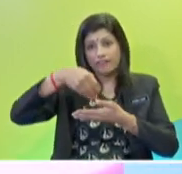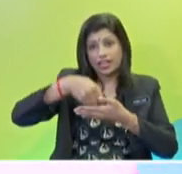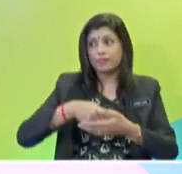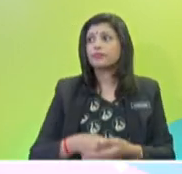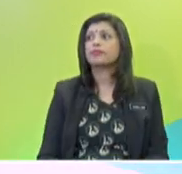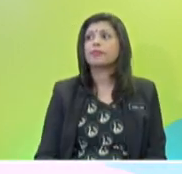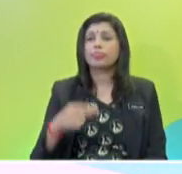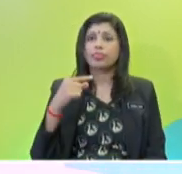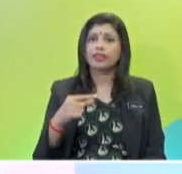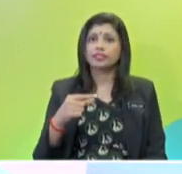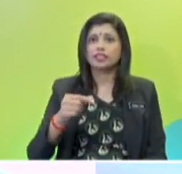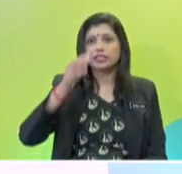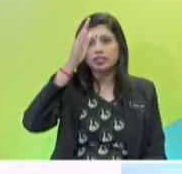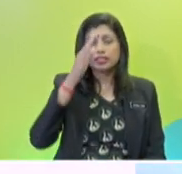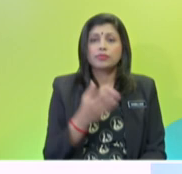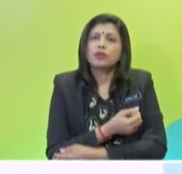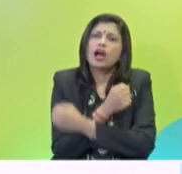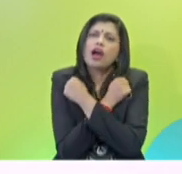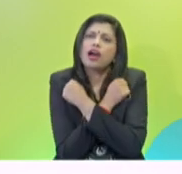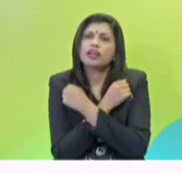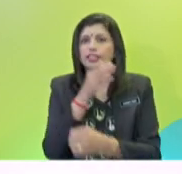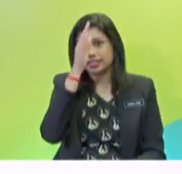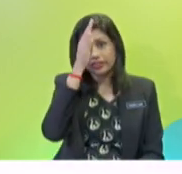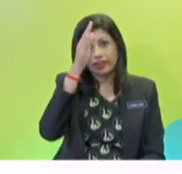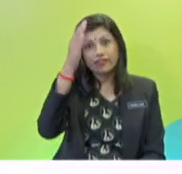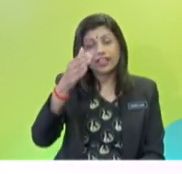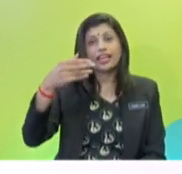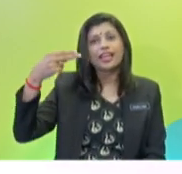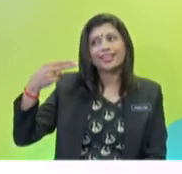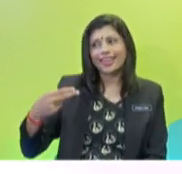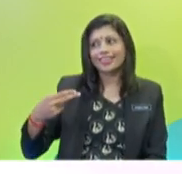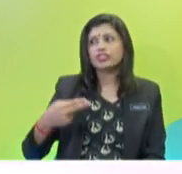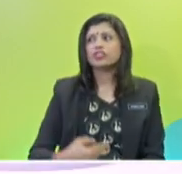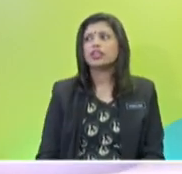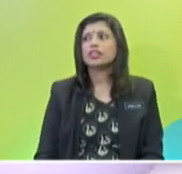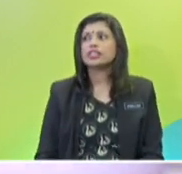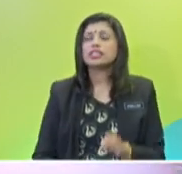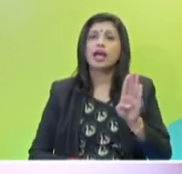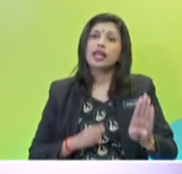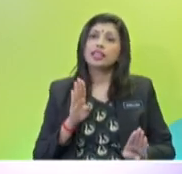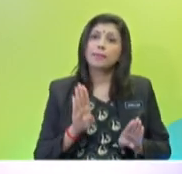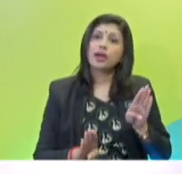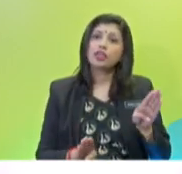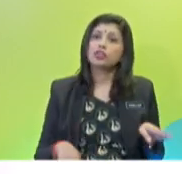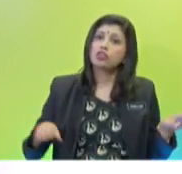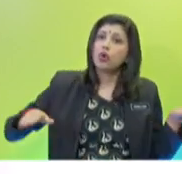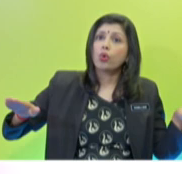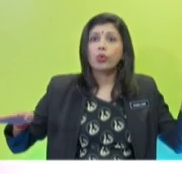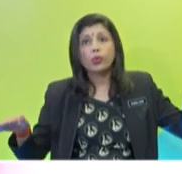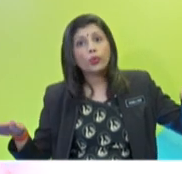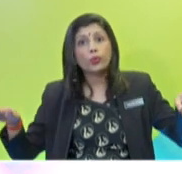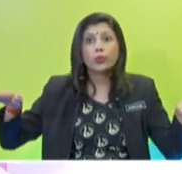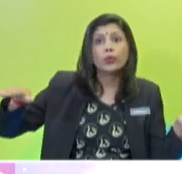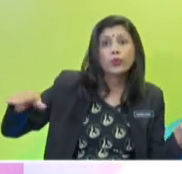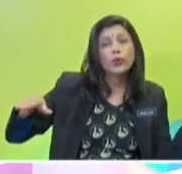picture G, the boy is hugging the grandfather. And picture H, the bike is flying. Ooh. Huh.